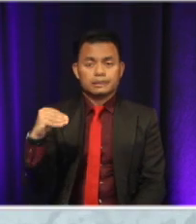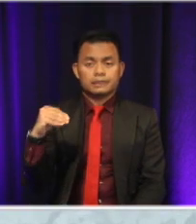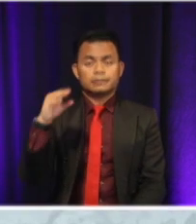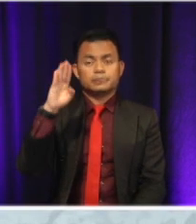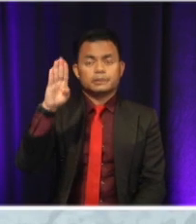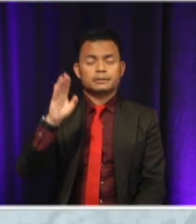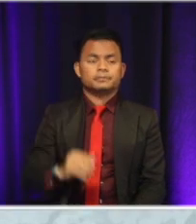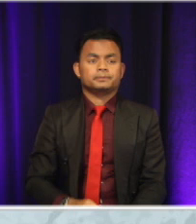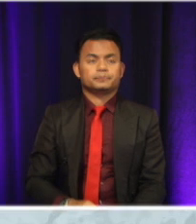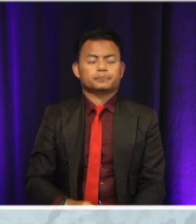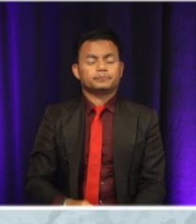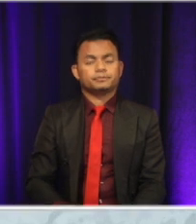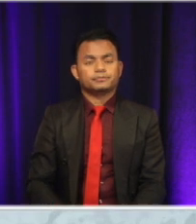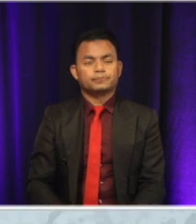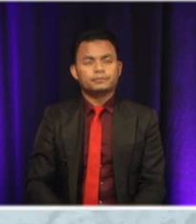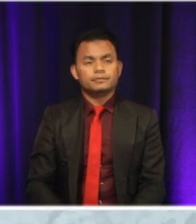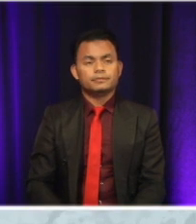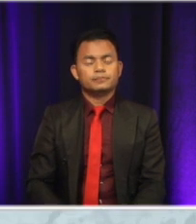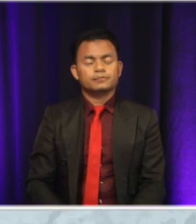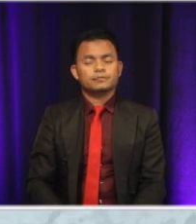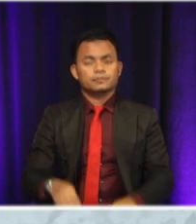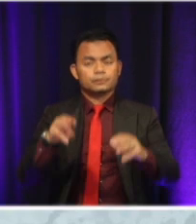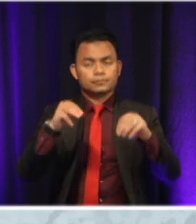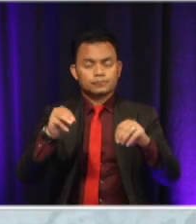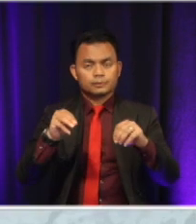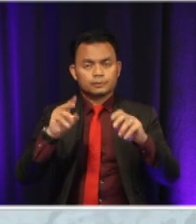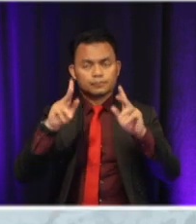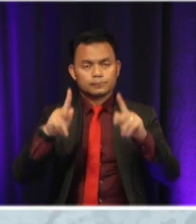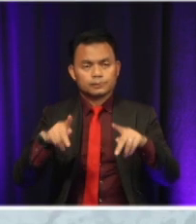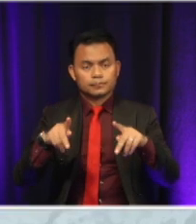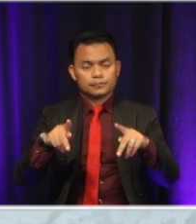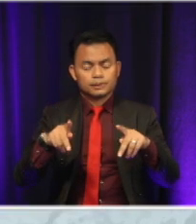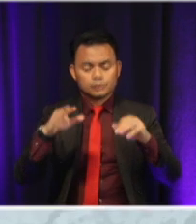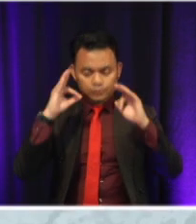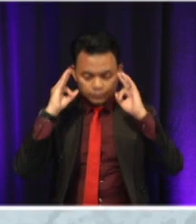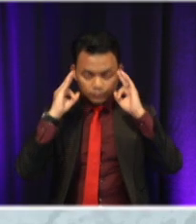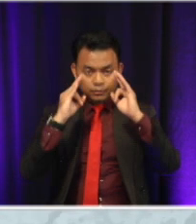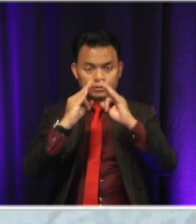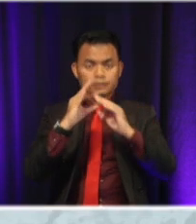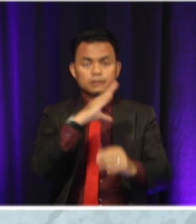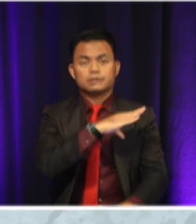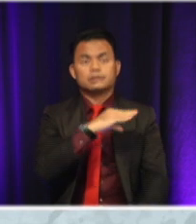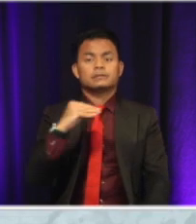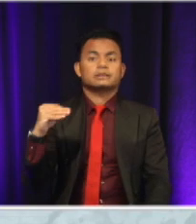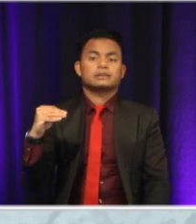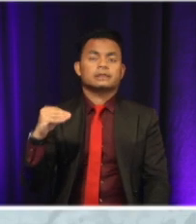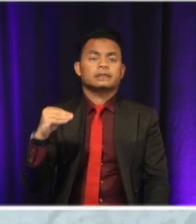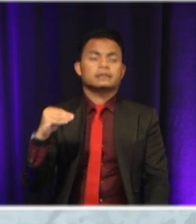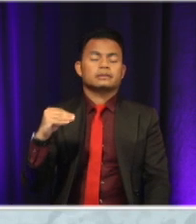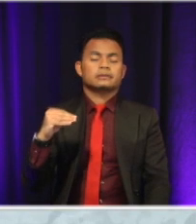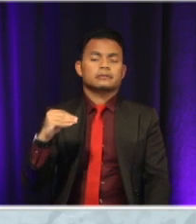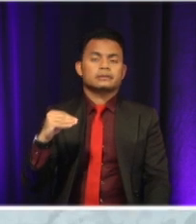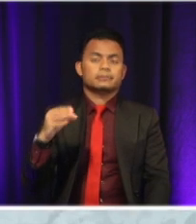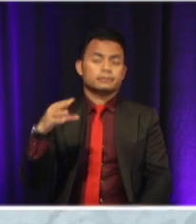Springs. Candidates are going to immediately zoom in and select their